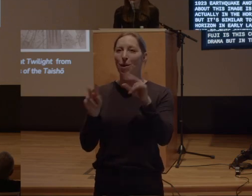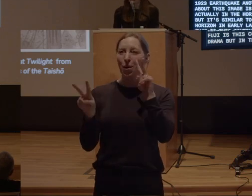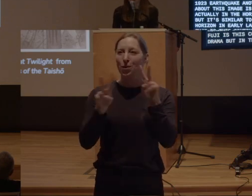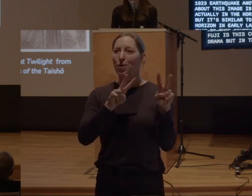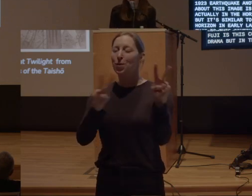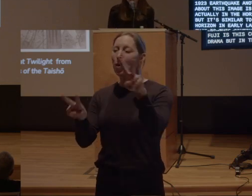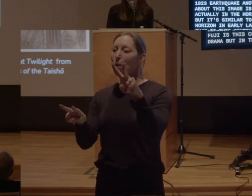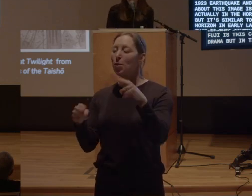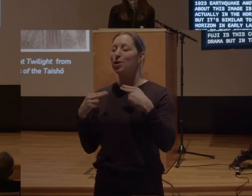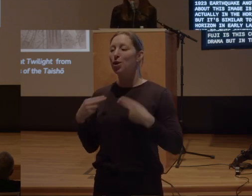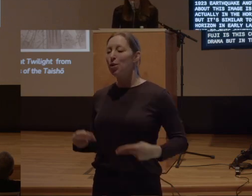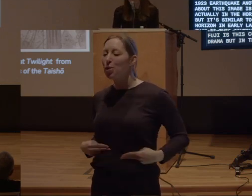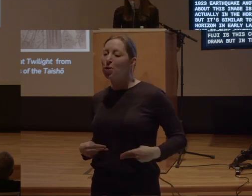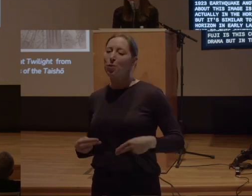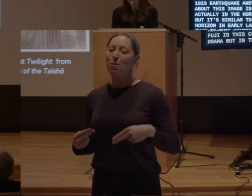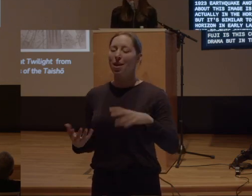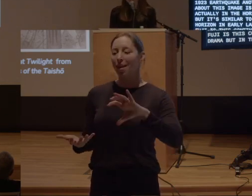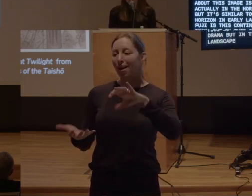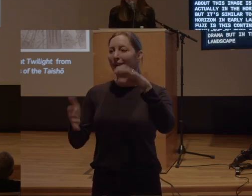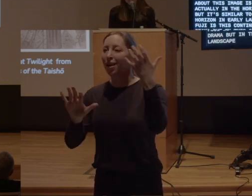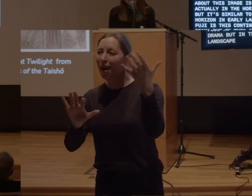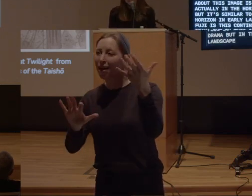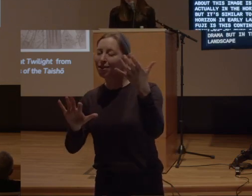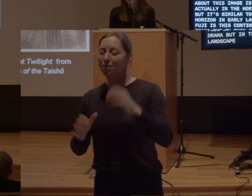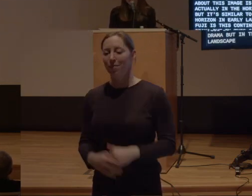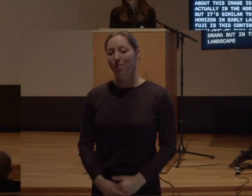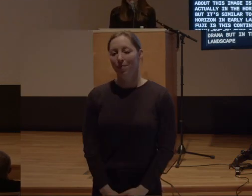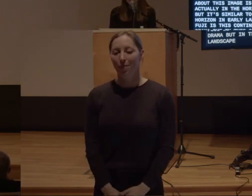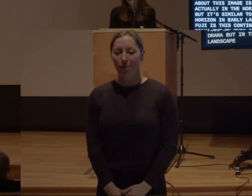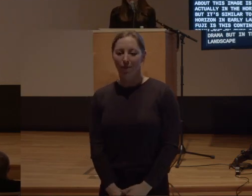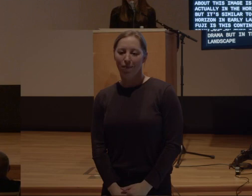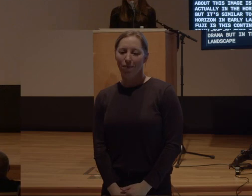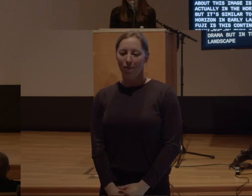a particularly tragic landscape.